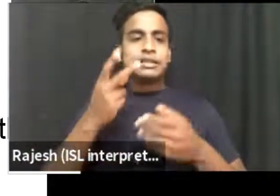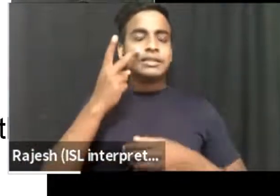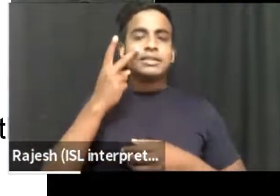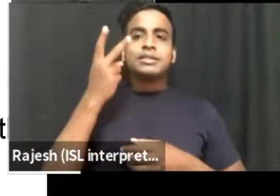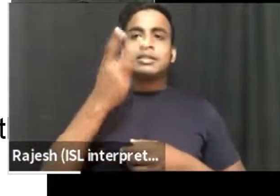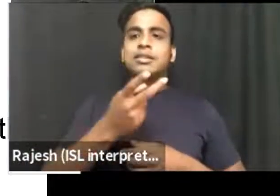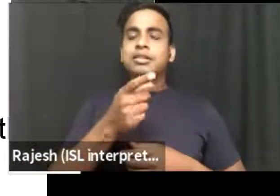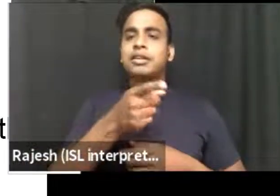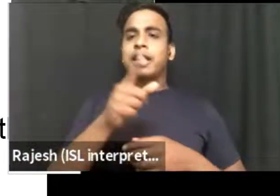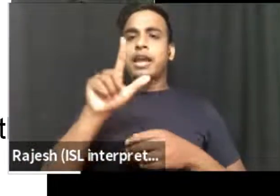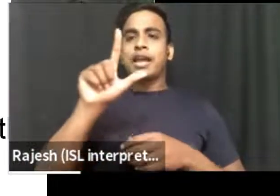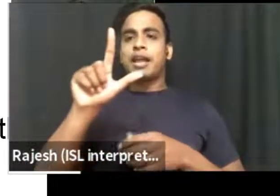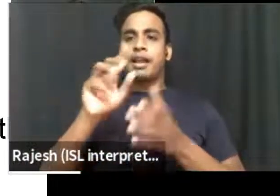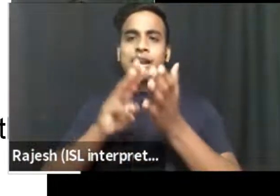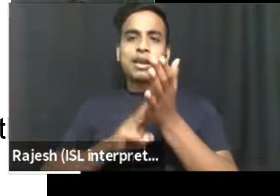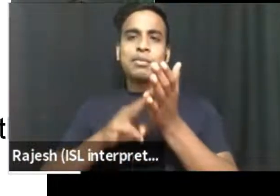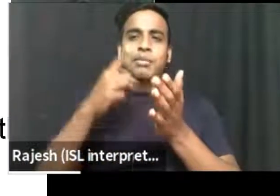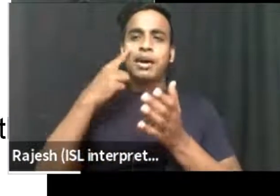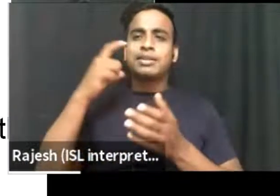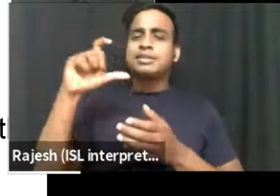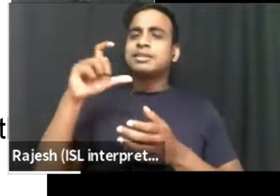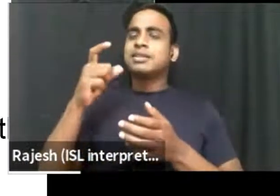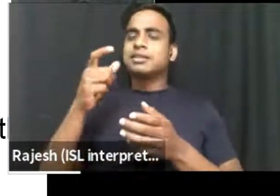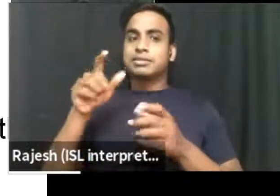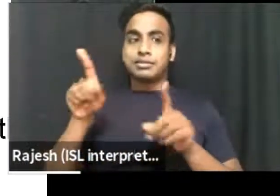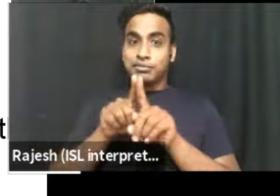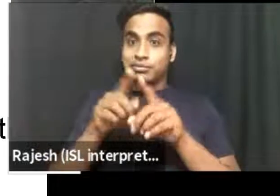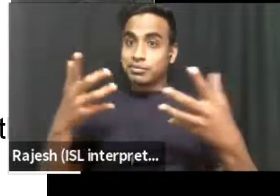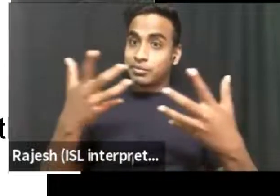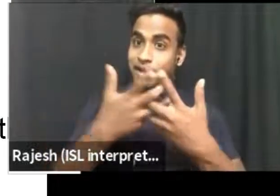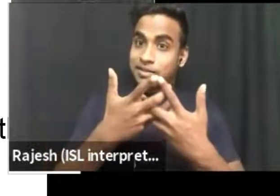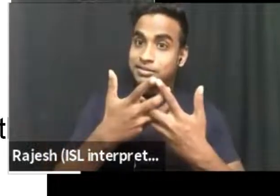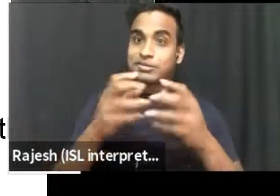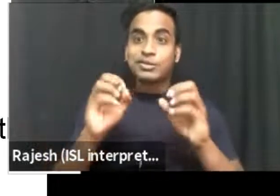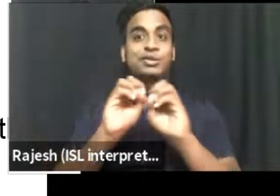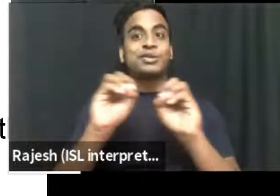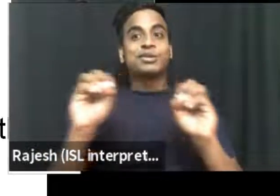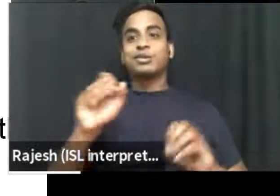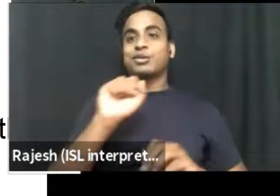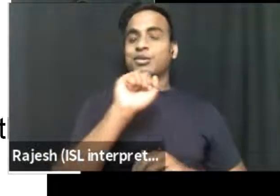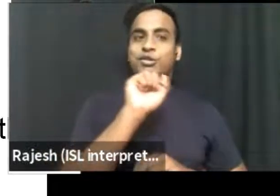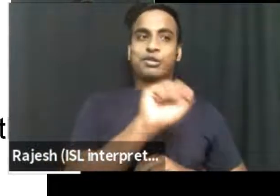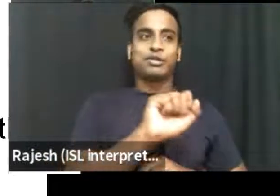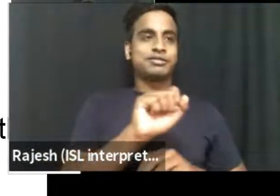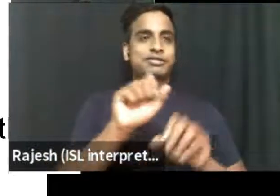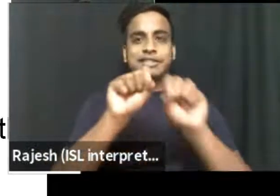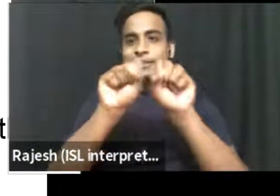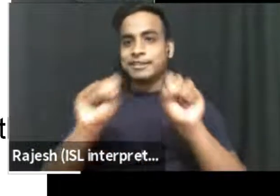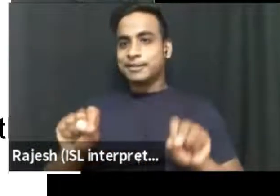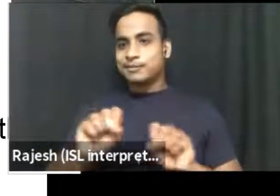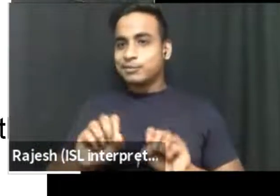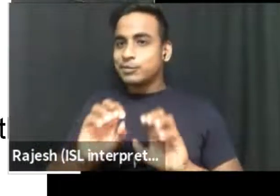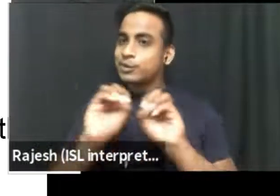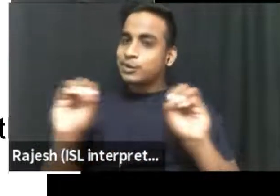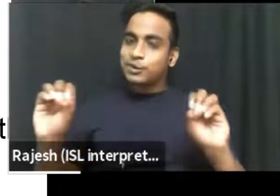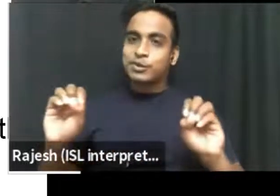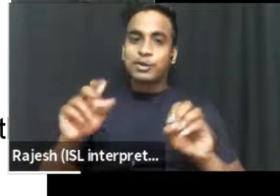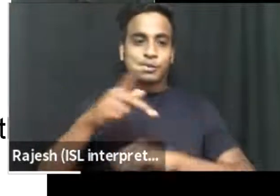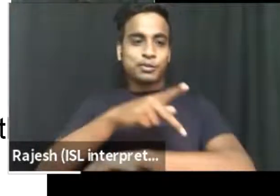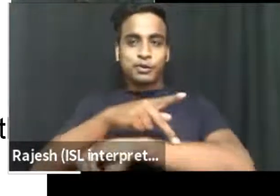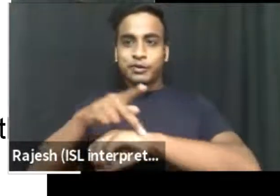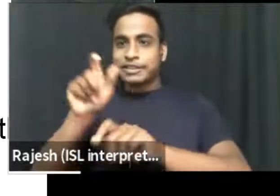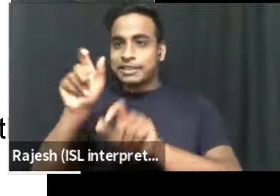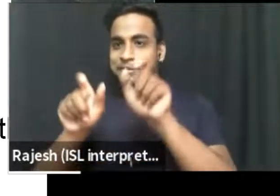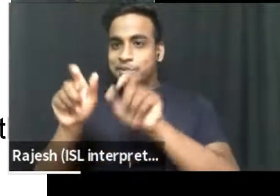characteristics of an LMIC, they do not have the systems required, they do not have the structures required, they don't have professionals